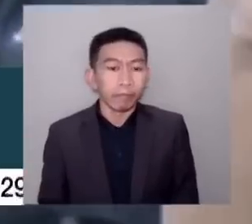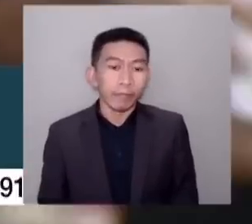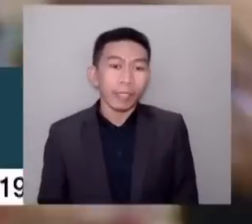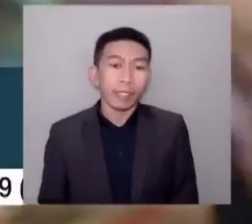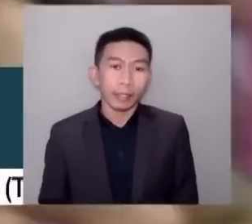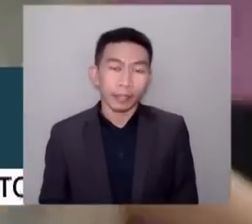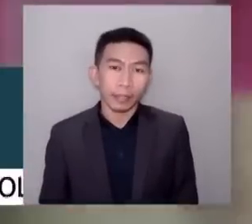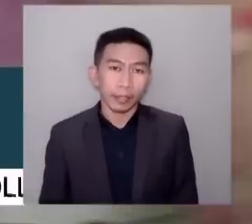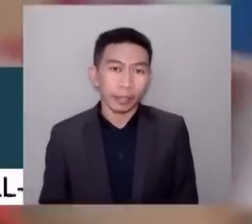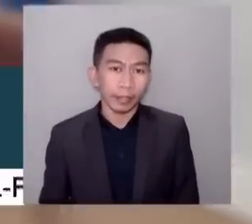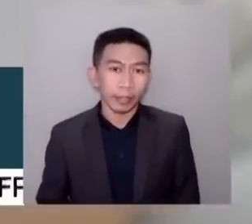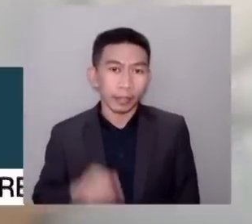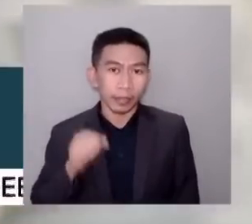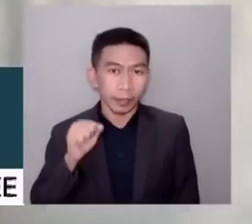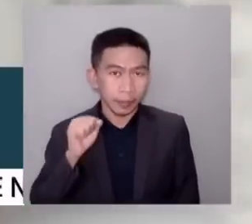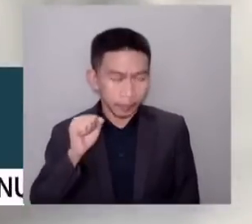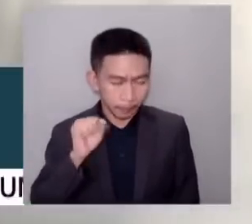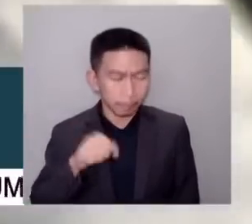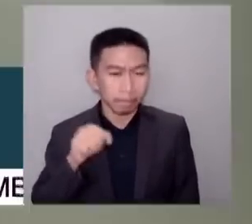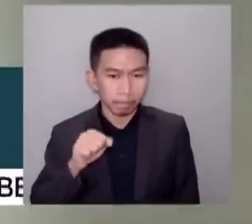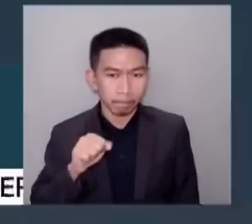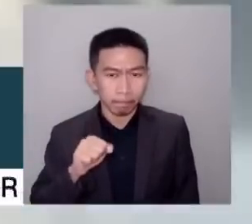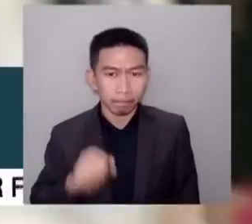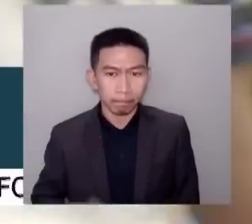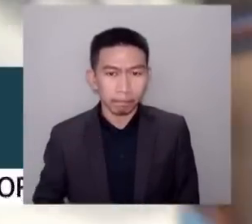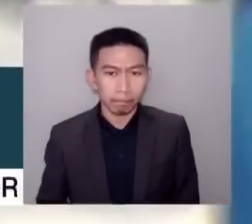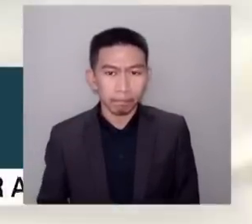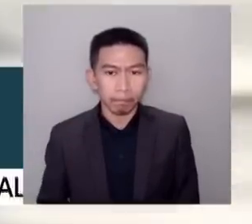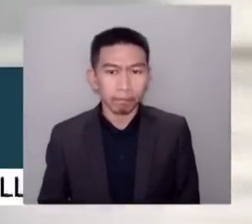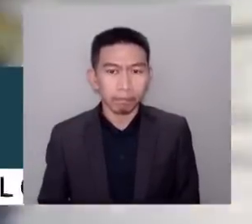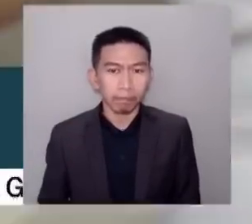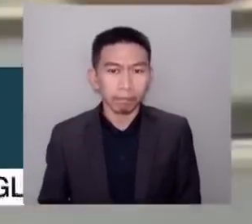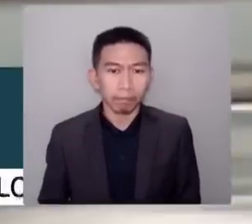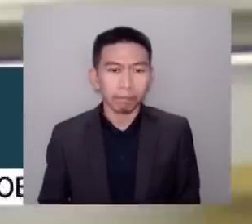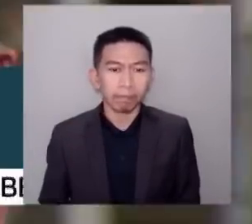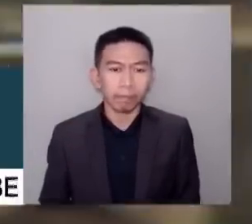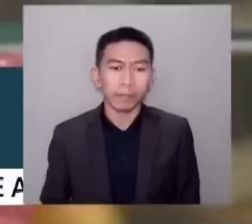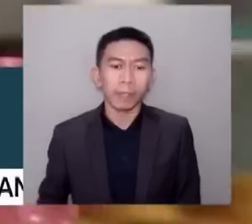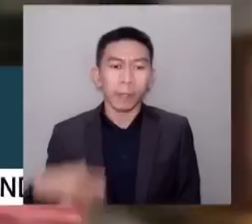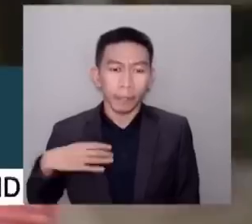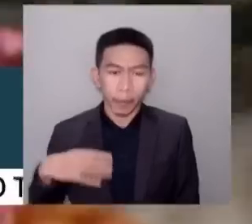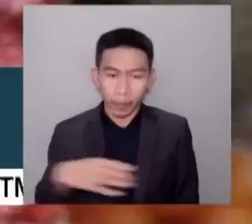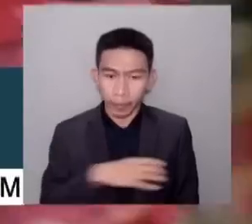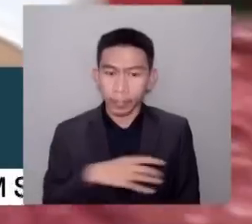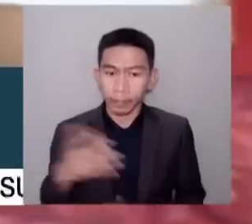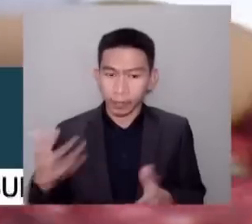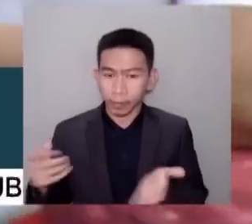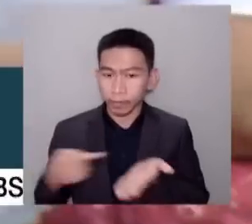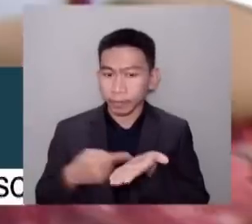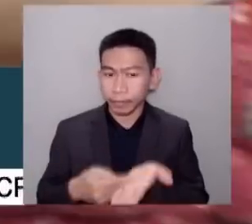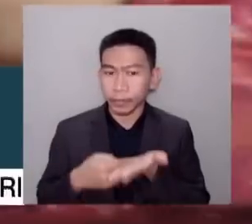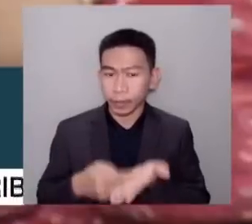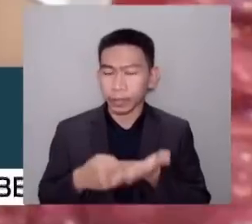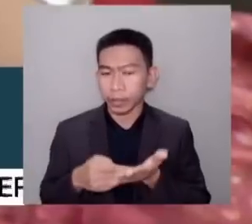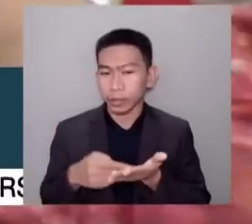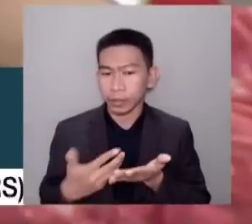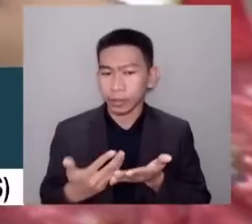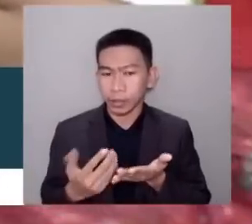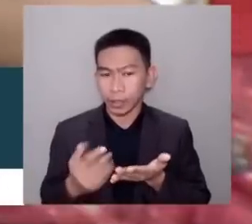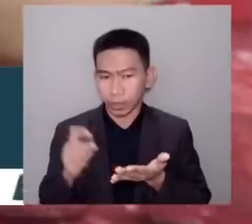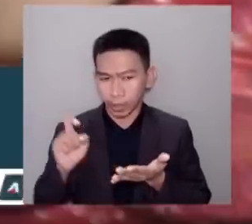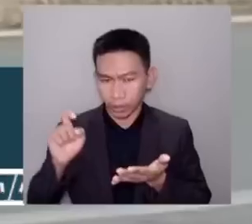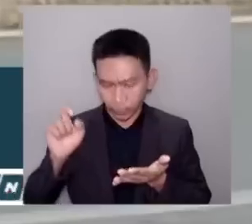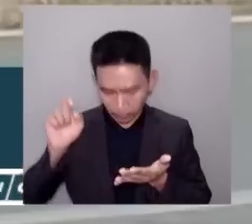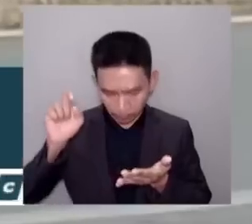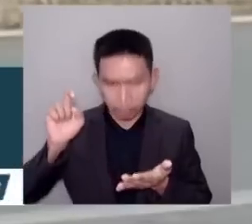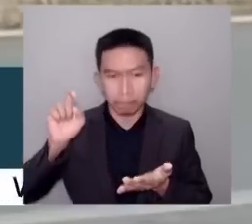Both authors have stated this ground, the ongoing violence to the